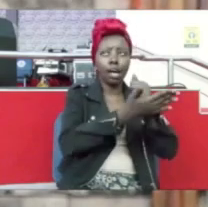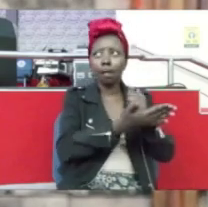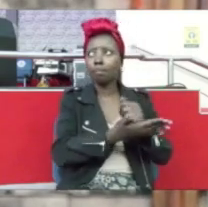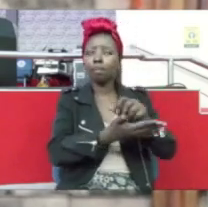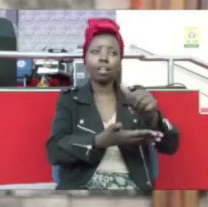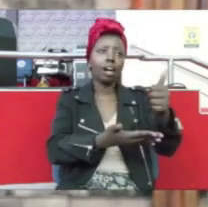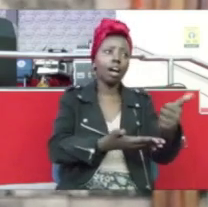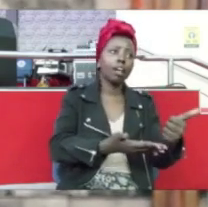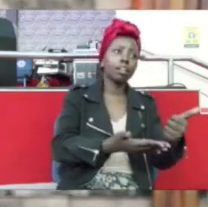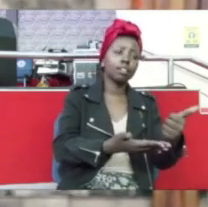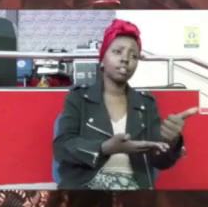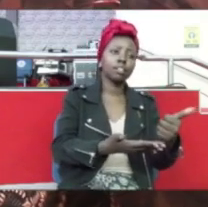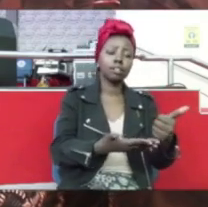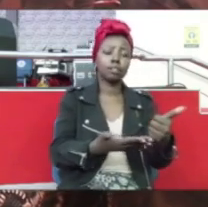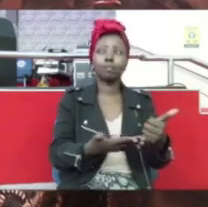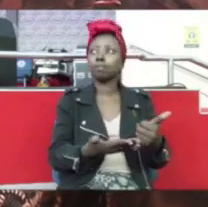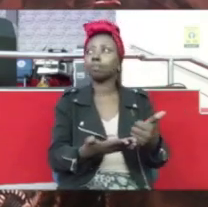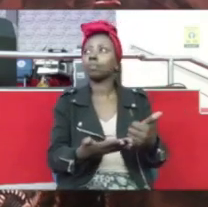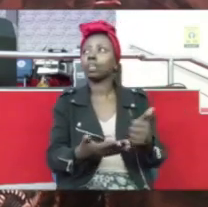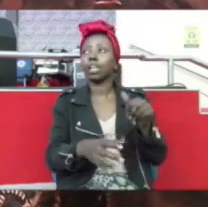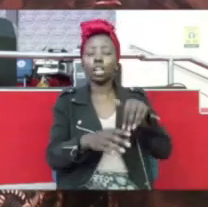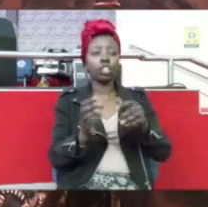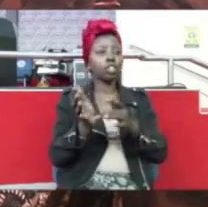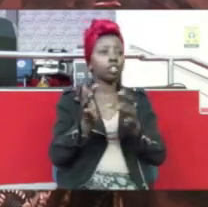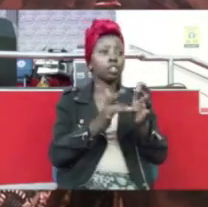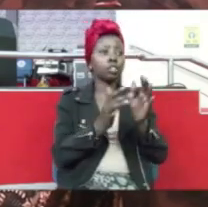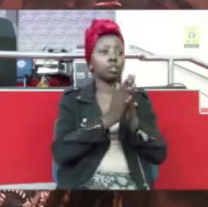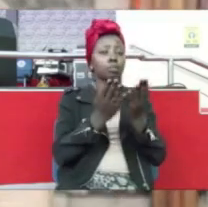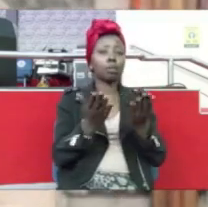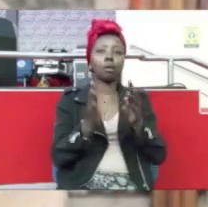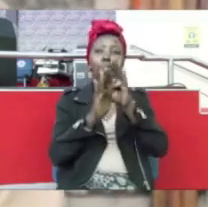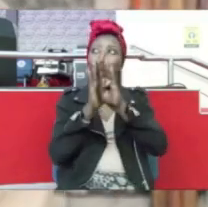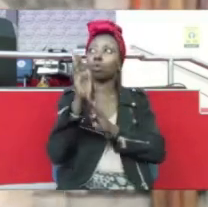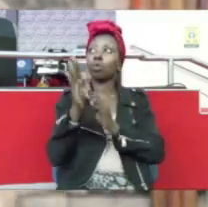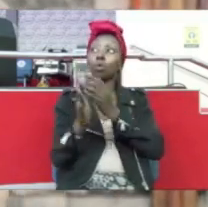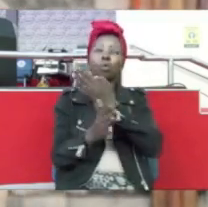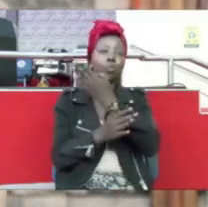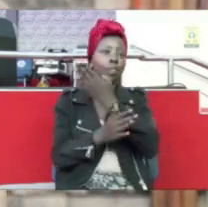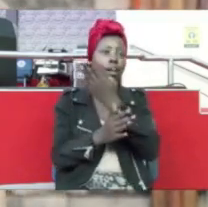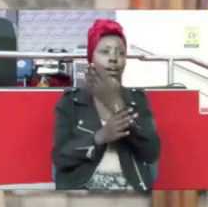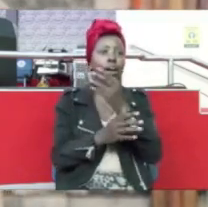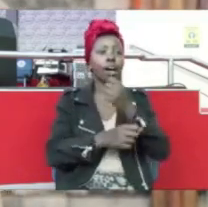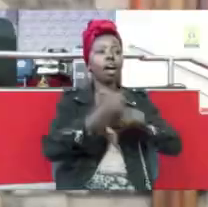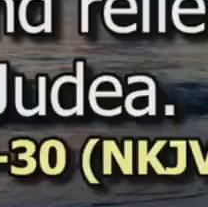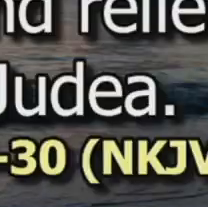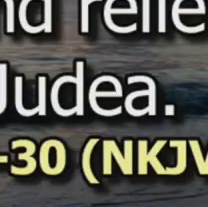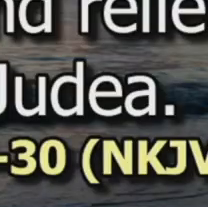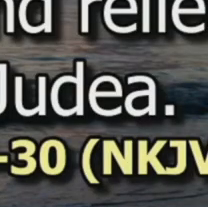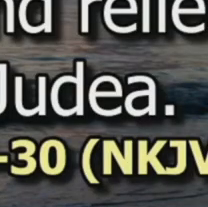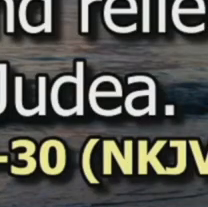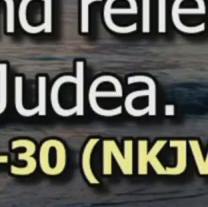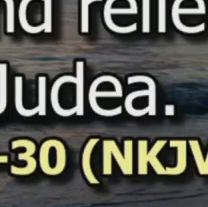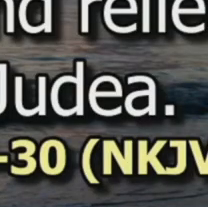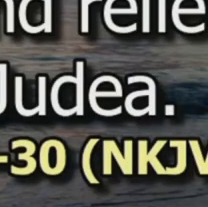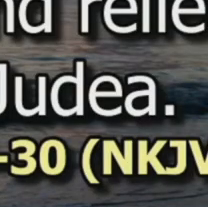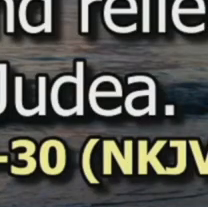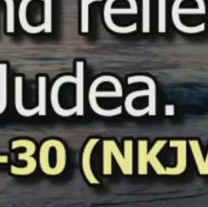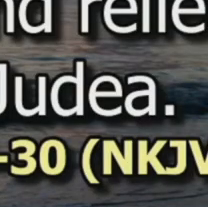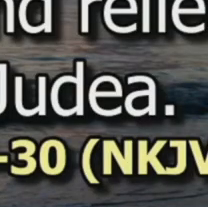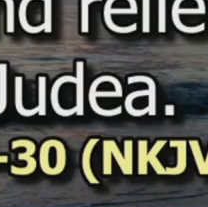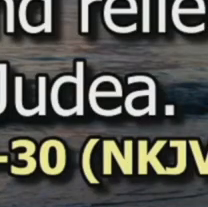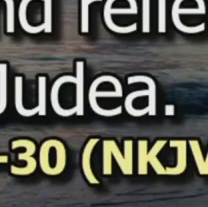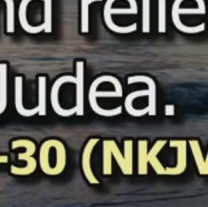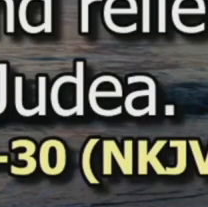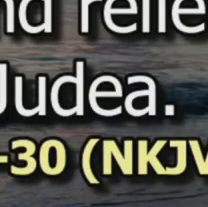And we can see it in Acts chapter 11, verse 29-30. Iko katika matendo ya mitume sura ya tisa, sura ya kumi